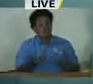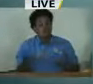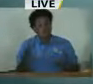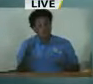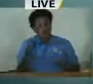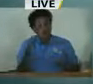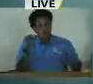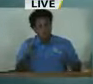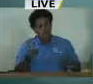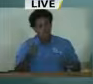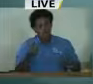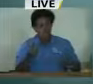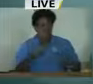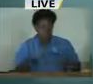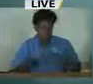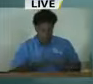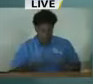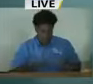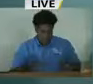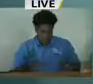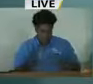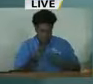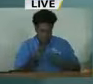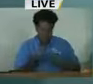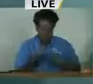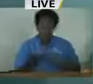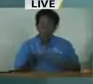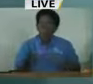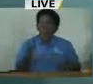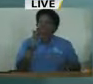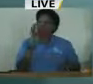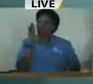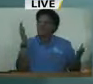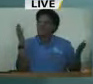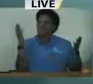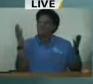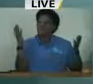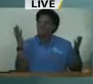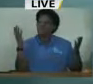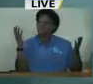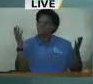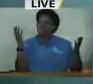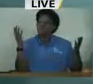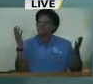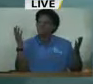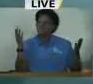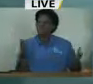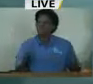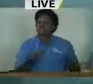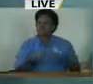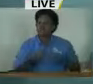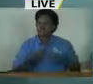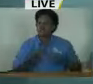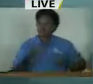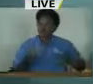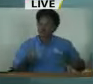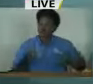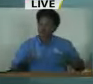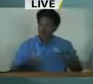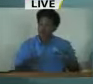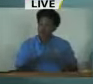can analyze, that are presently in our courts,